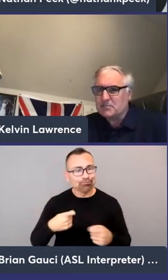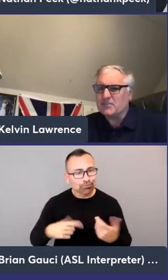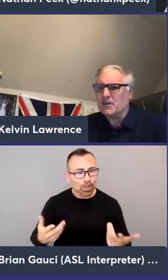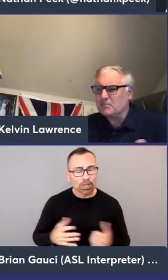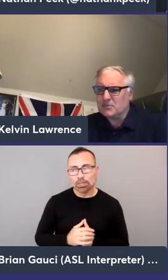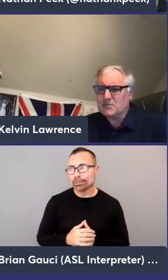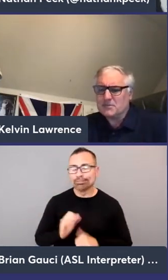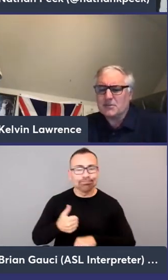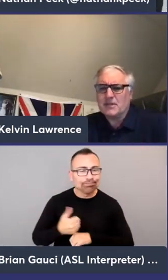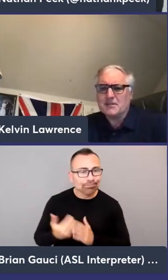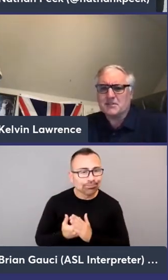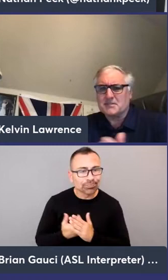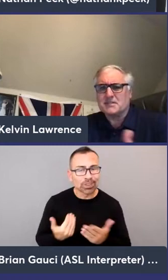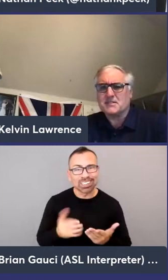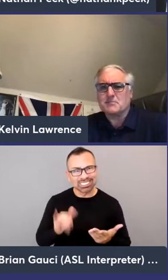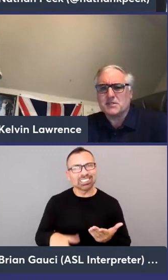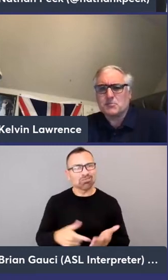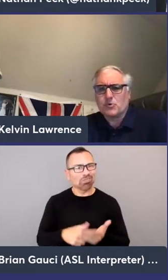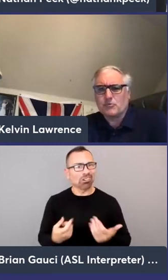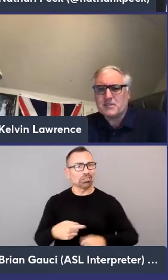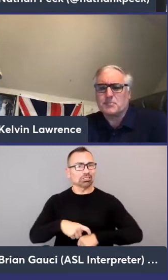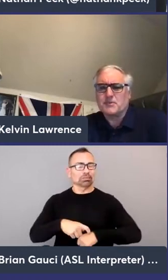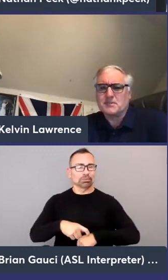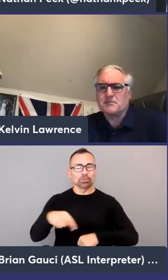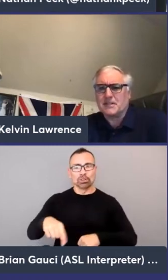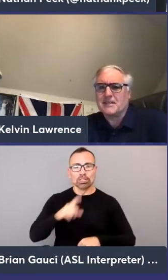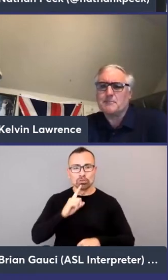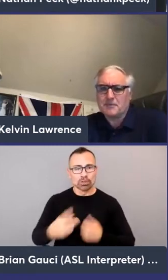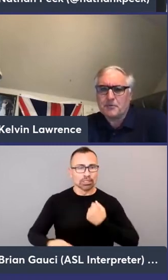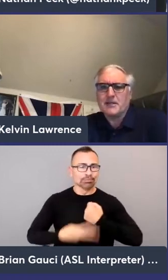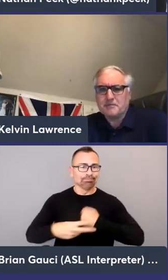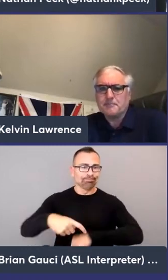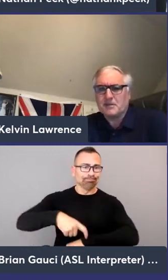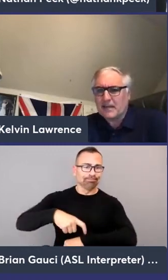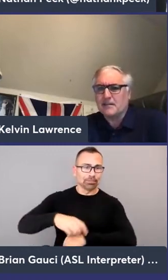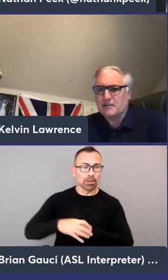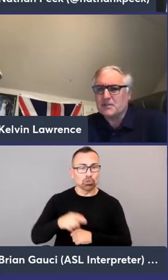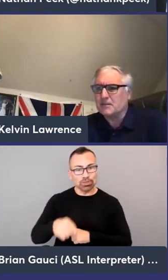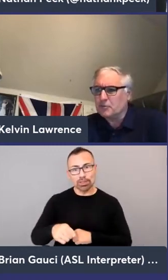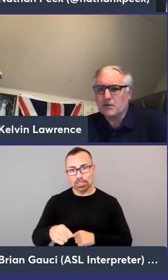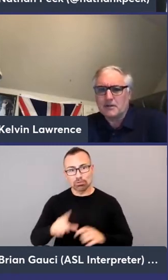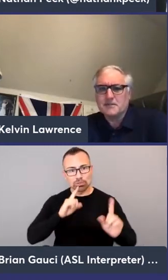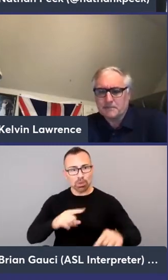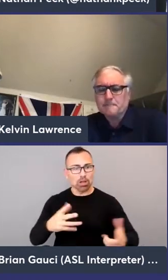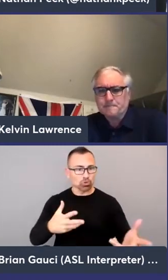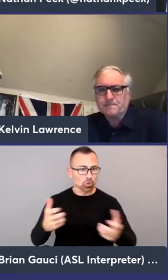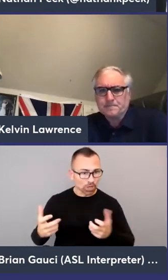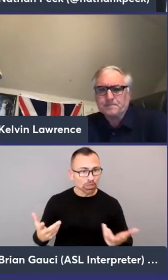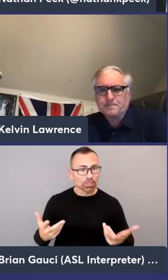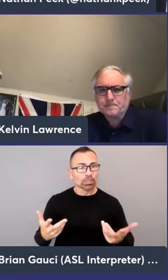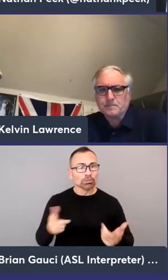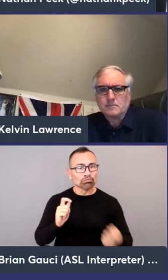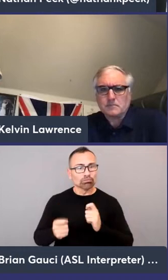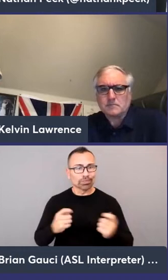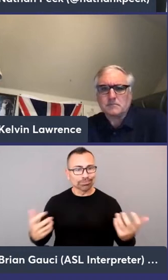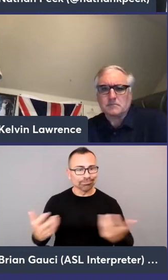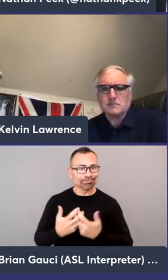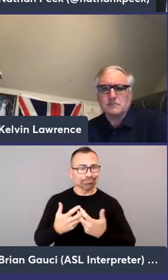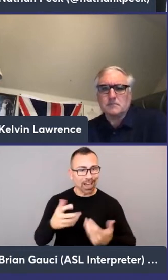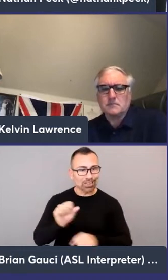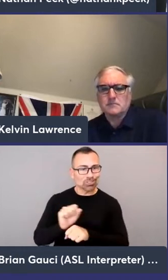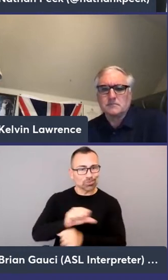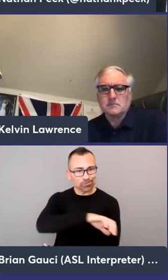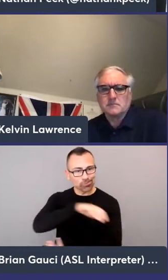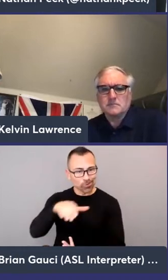it takes a bit of time to do that. So this is a much more responsive and adaptive way of handling those kind of workloads. Well, this looks